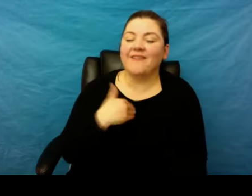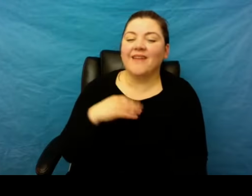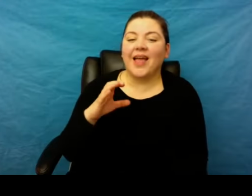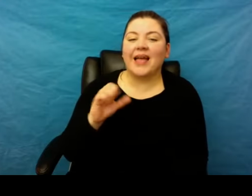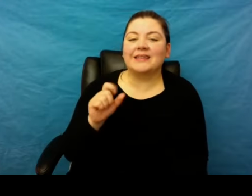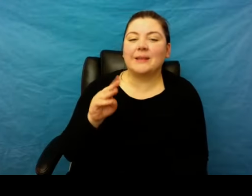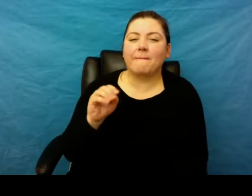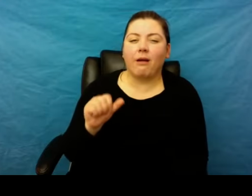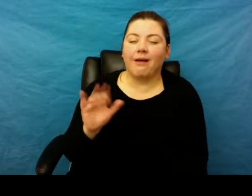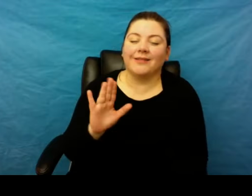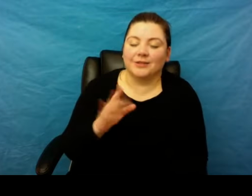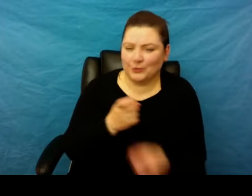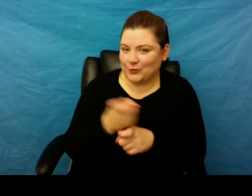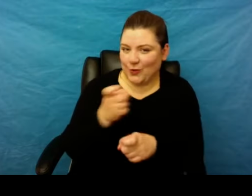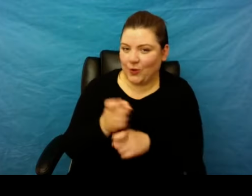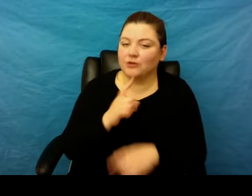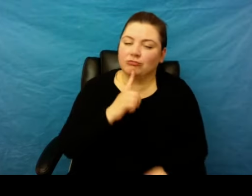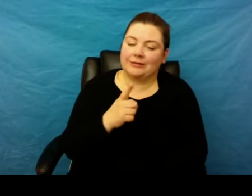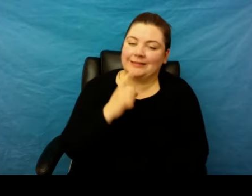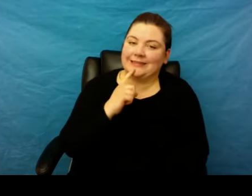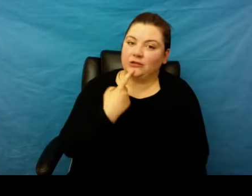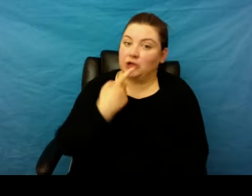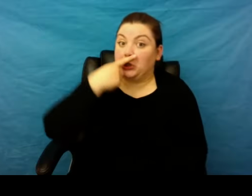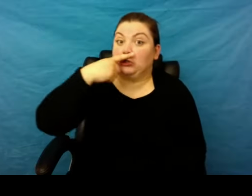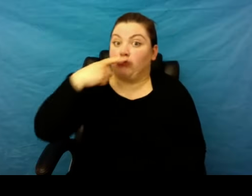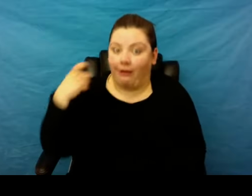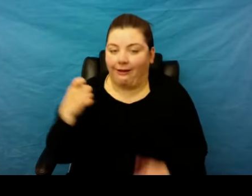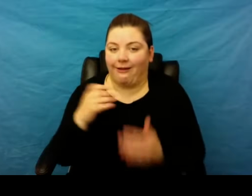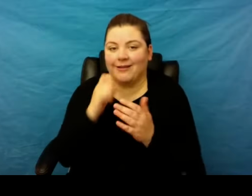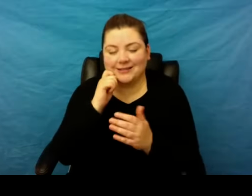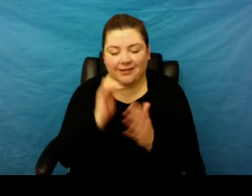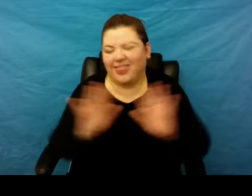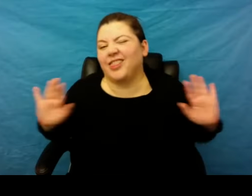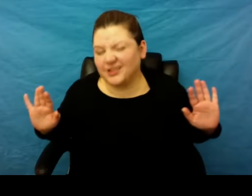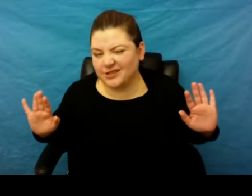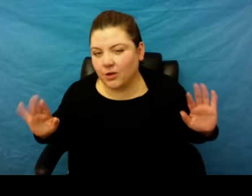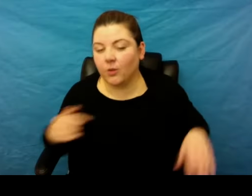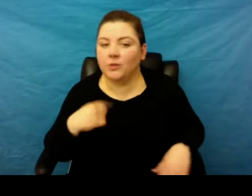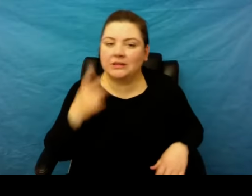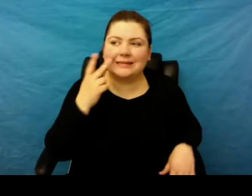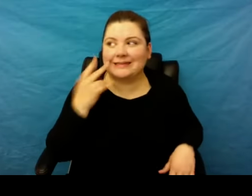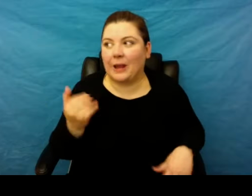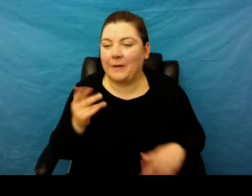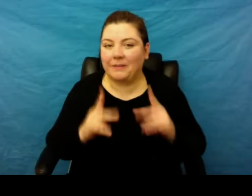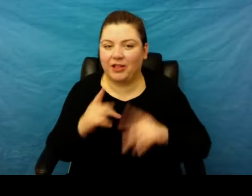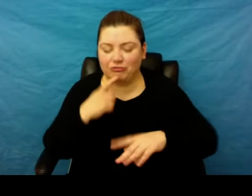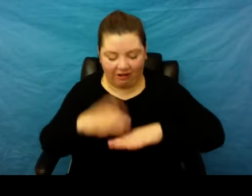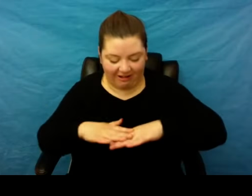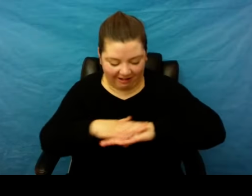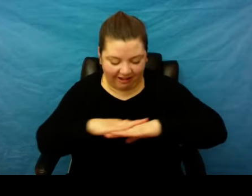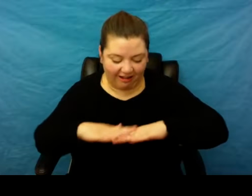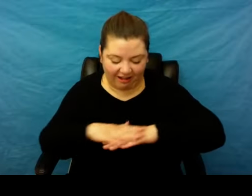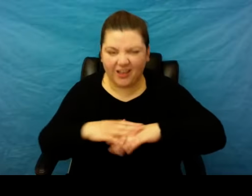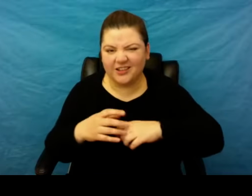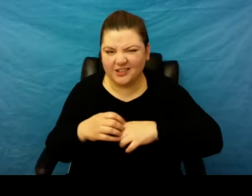I'm joking. We are seeing a lot of people who have hand washing related dry skin, which is very common because everyone's washing their